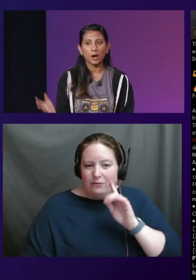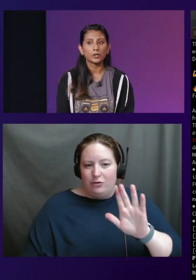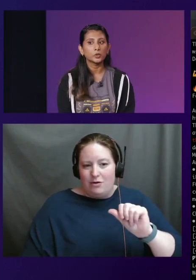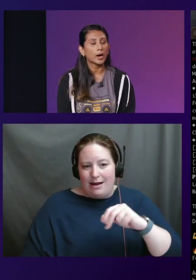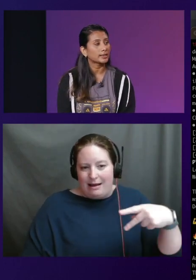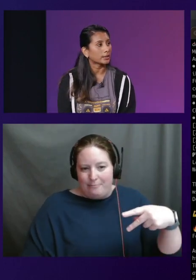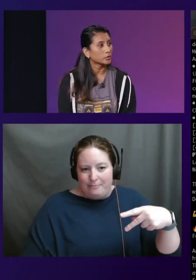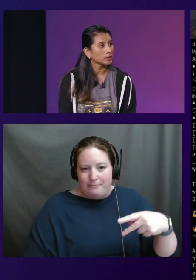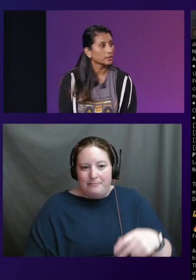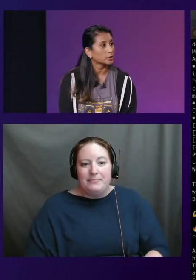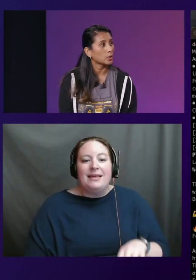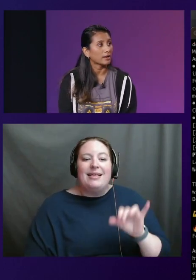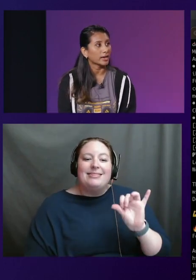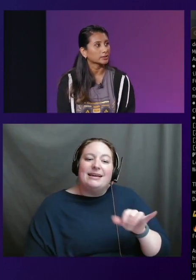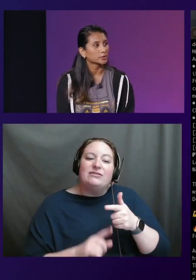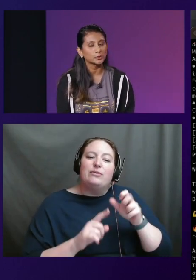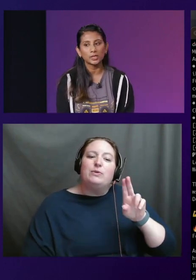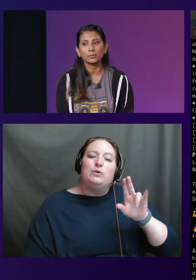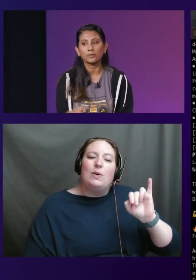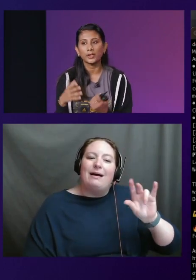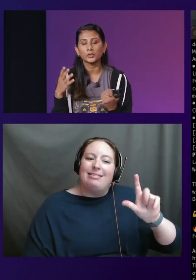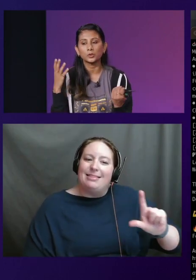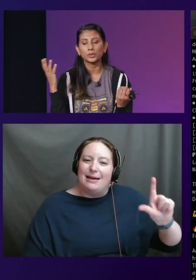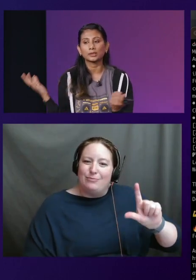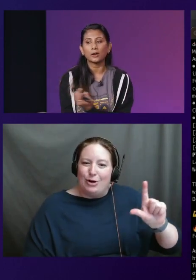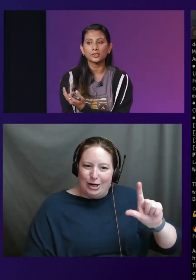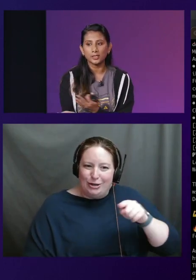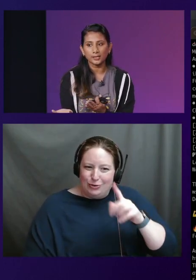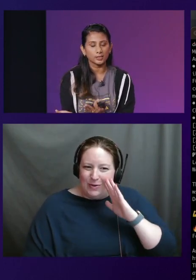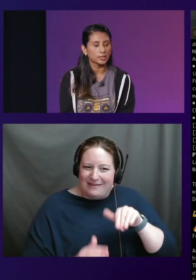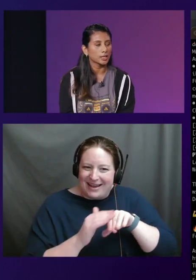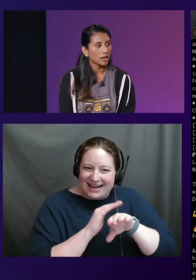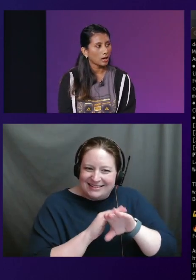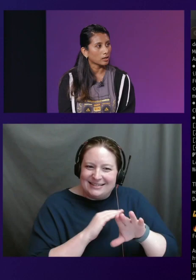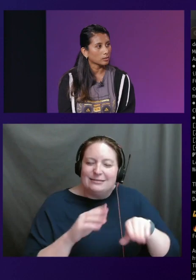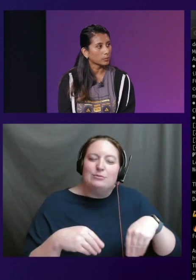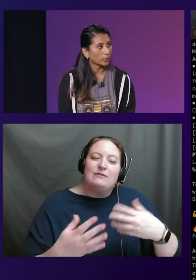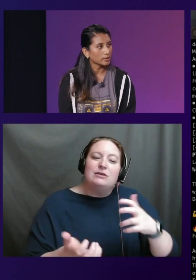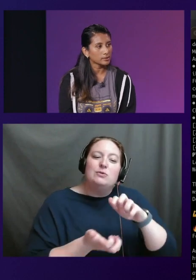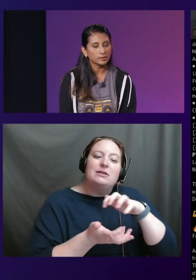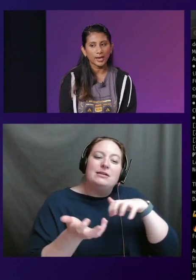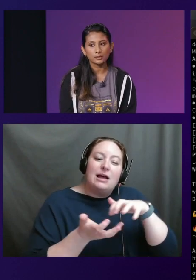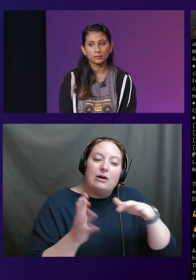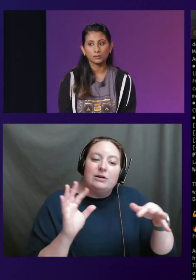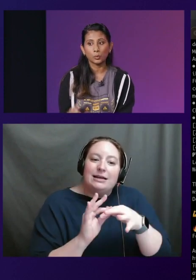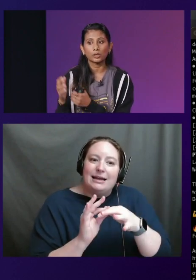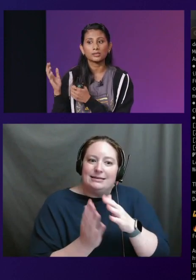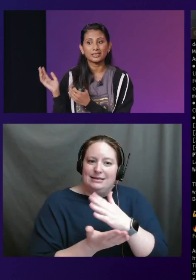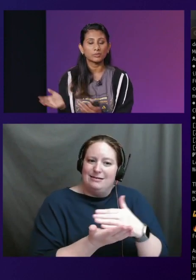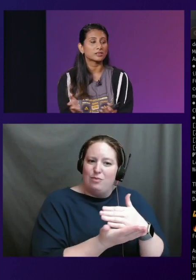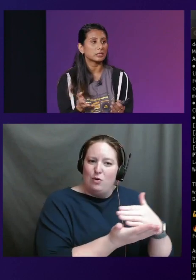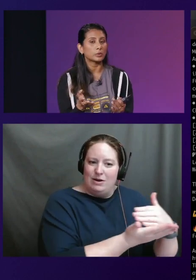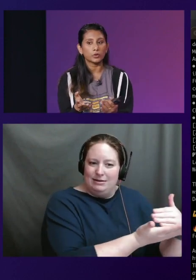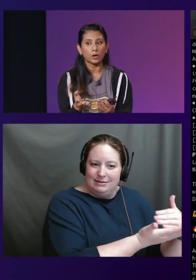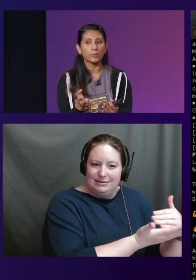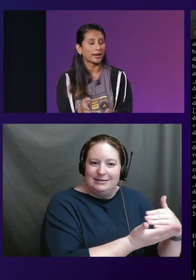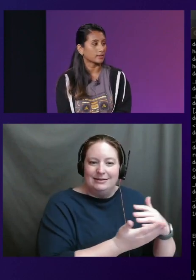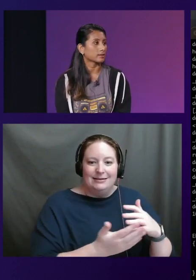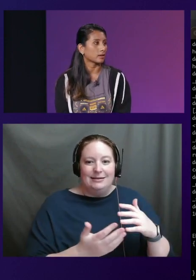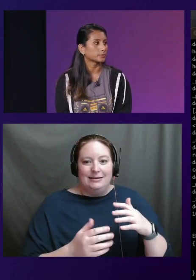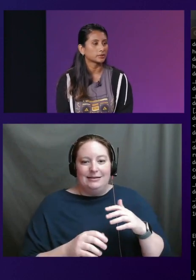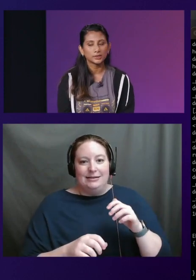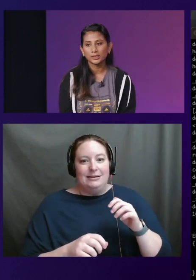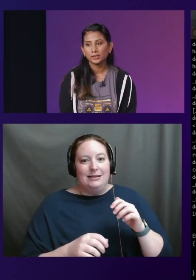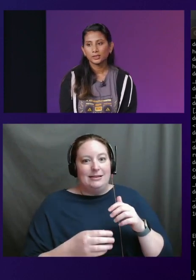is from our UI library that you have access to that provides you with cloud-connected components that work seamlessly with your